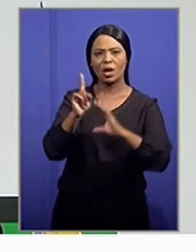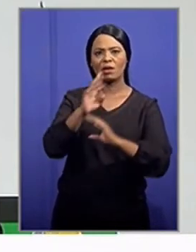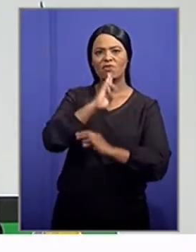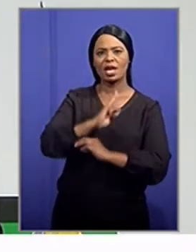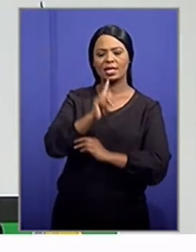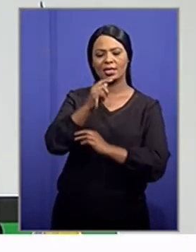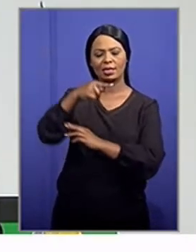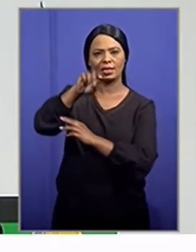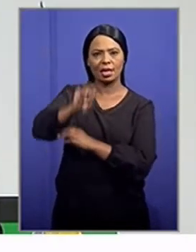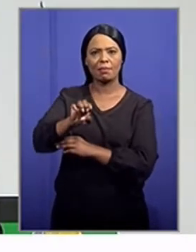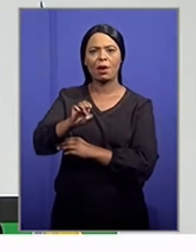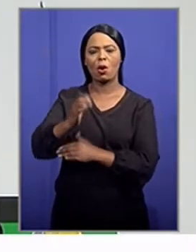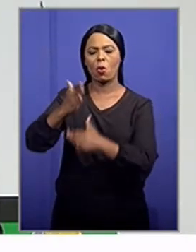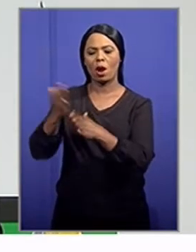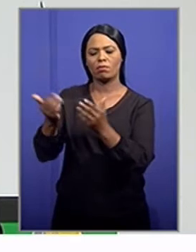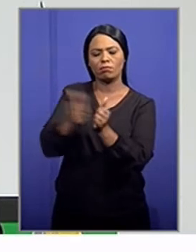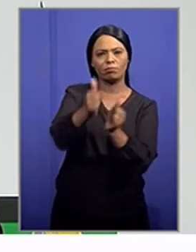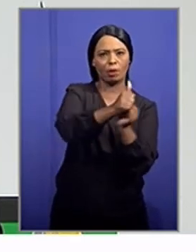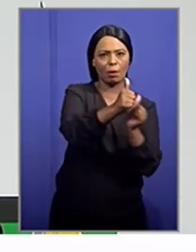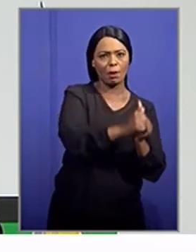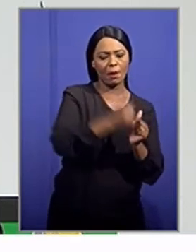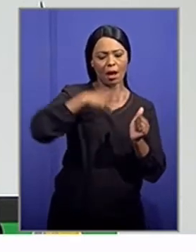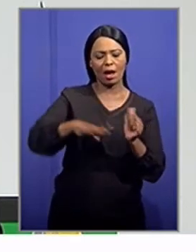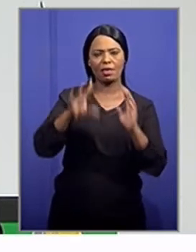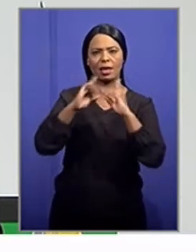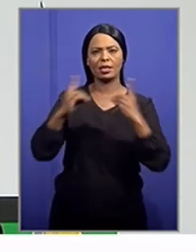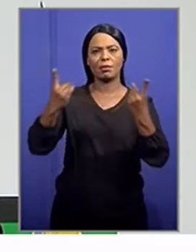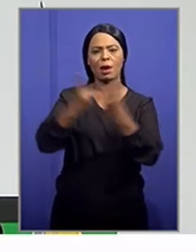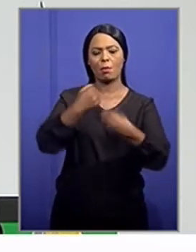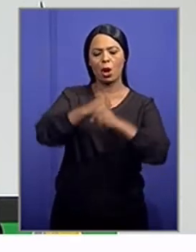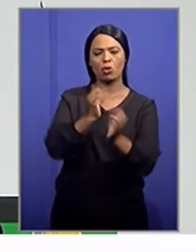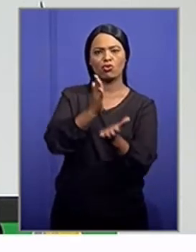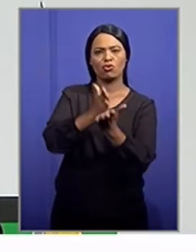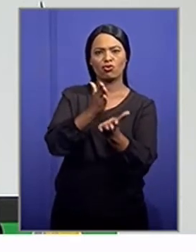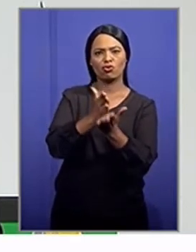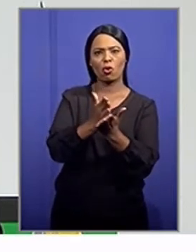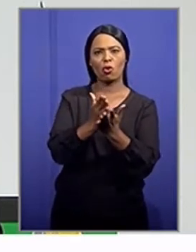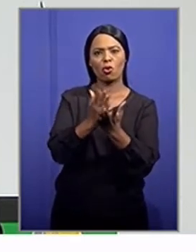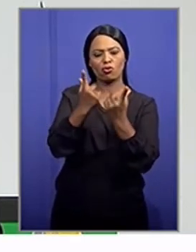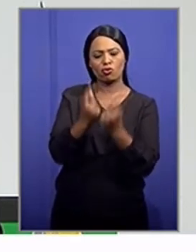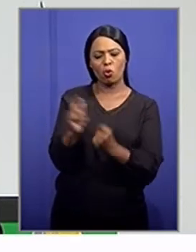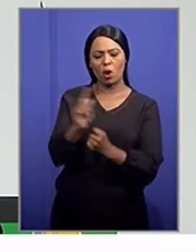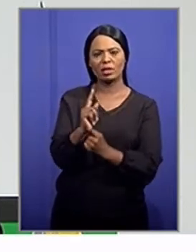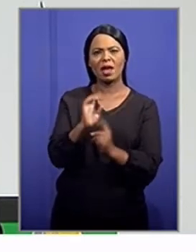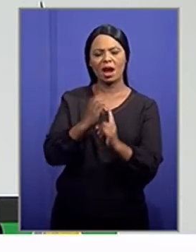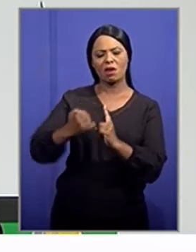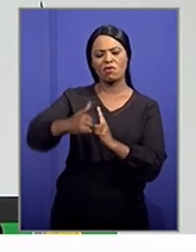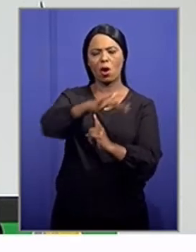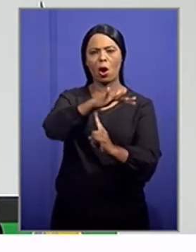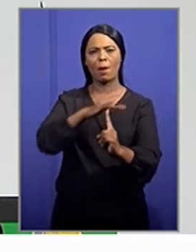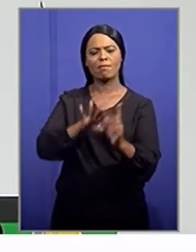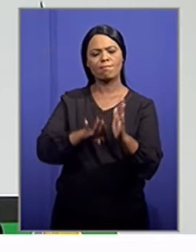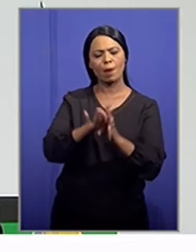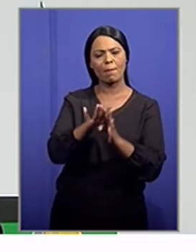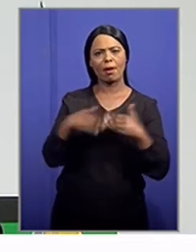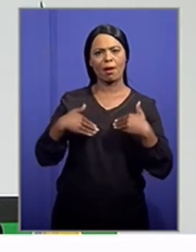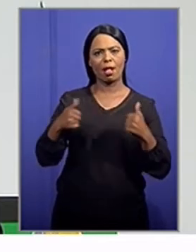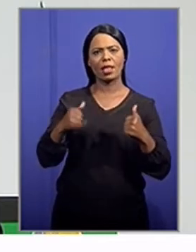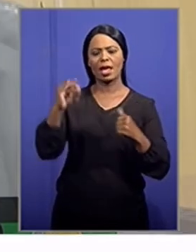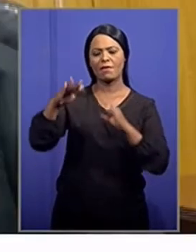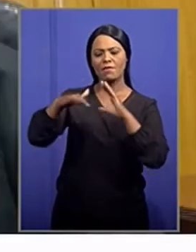relevant departments, to create a proper, more healthier environment for investment